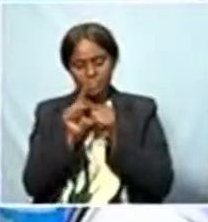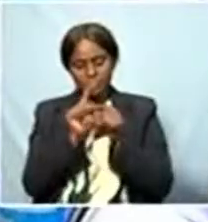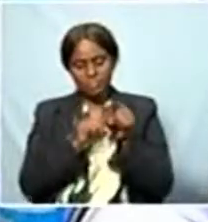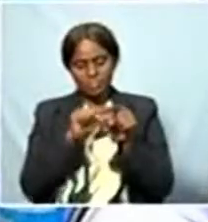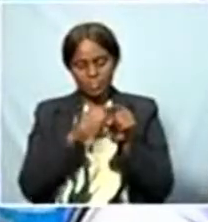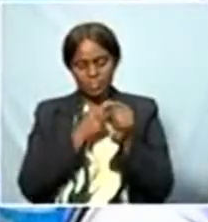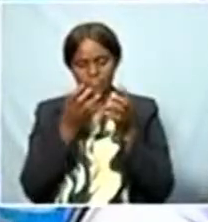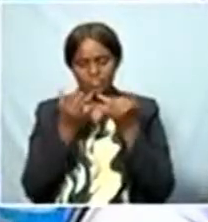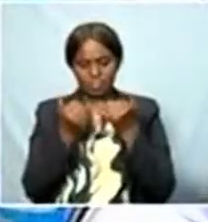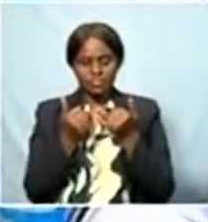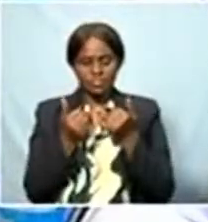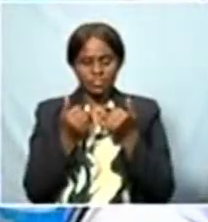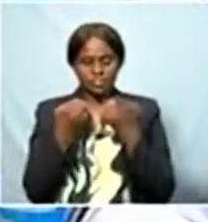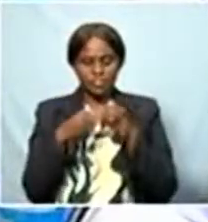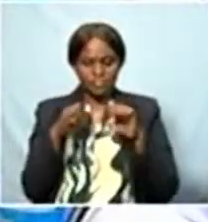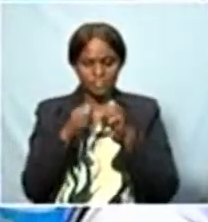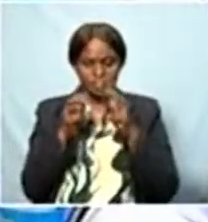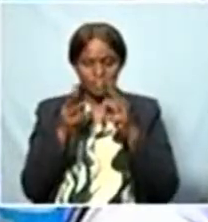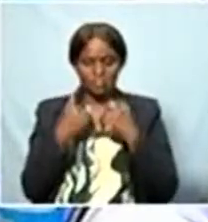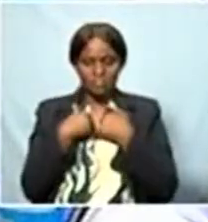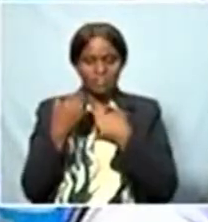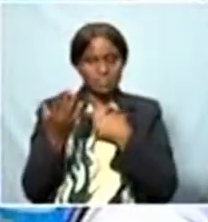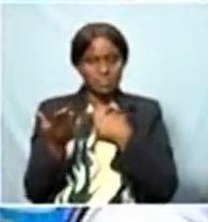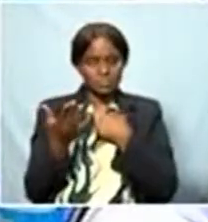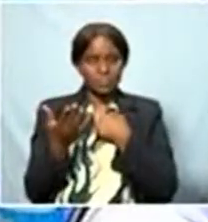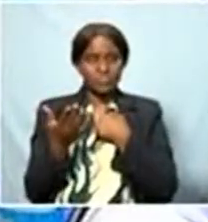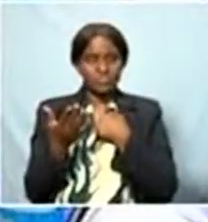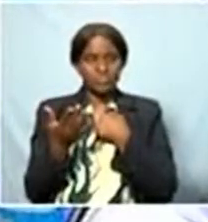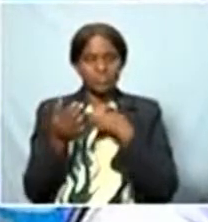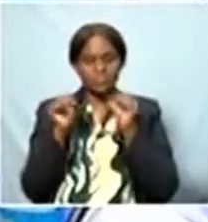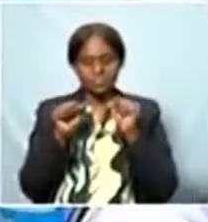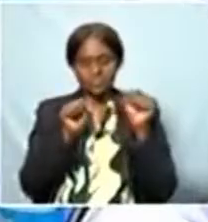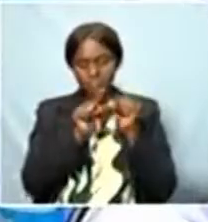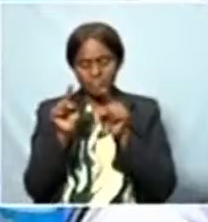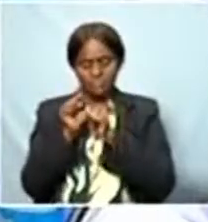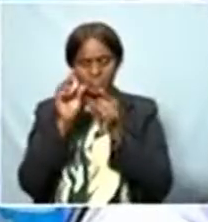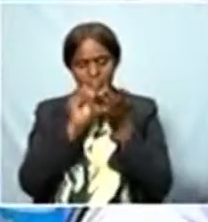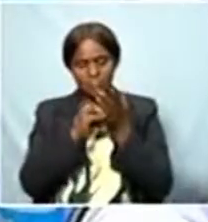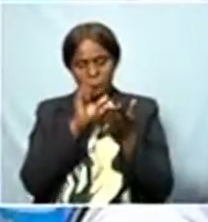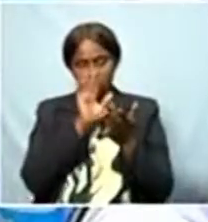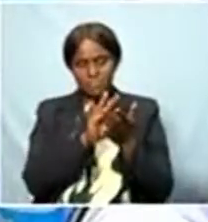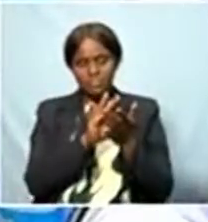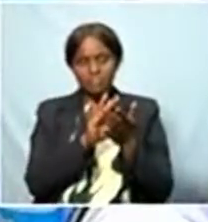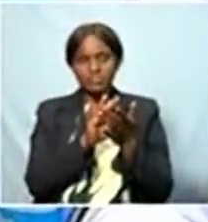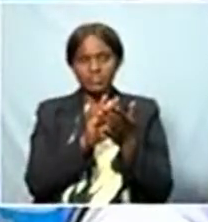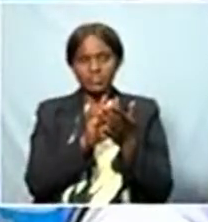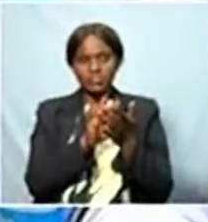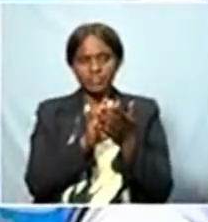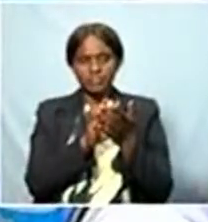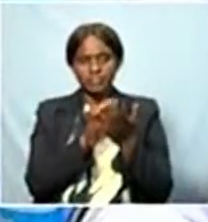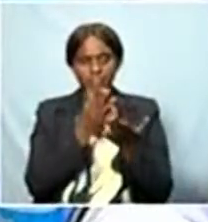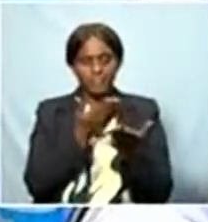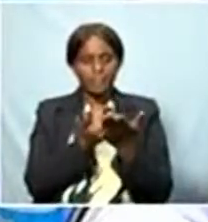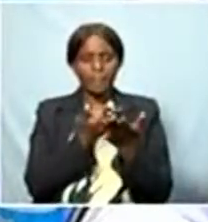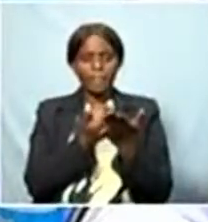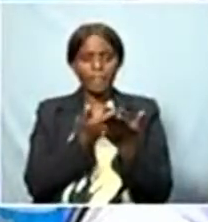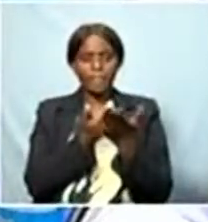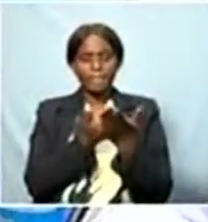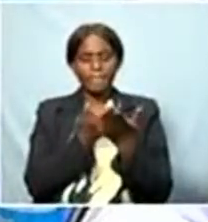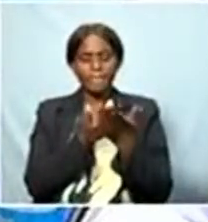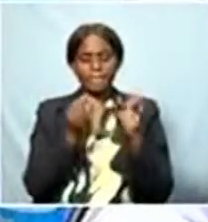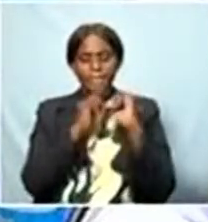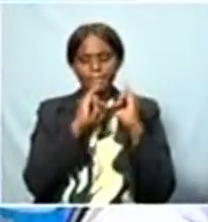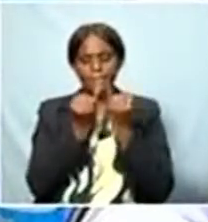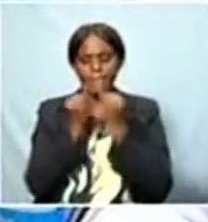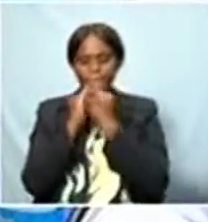it even the way it is, so that the PAC can also be interested as these